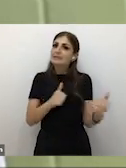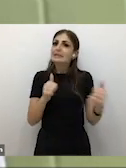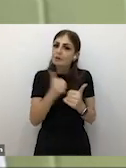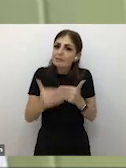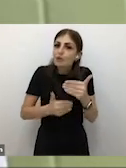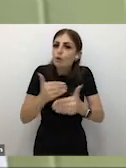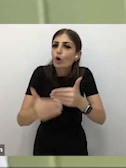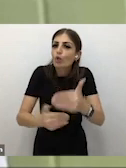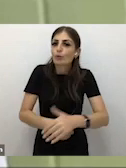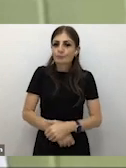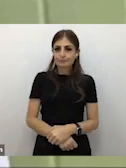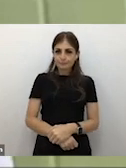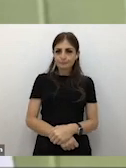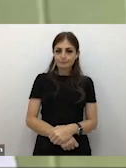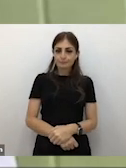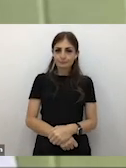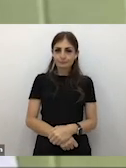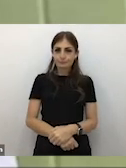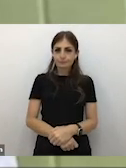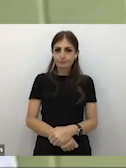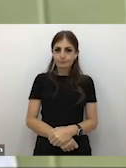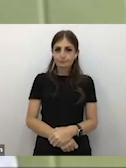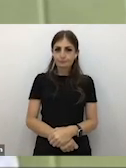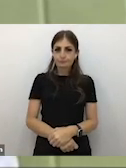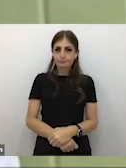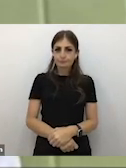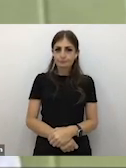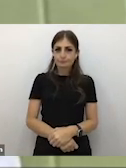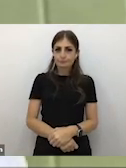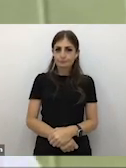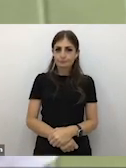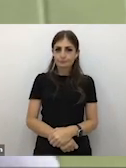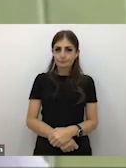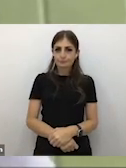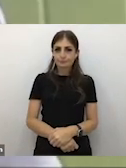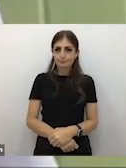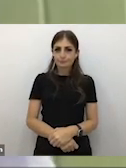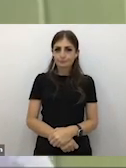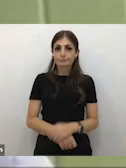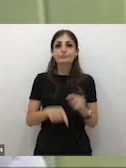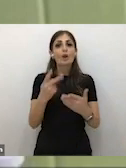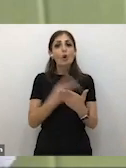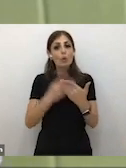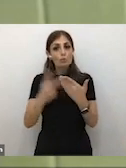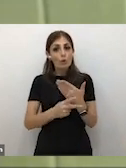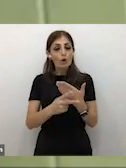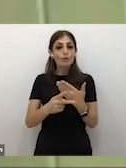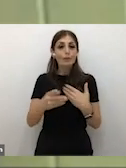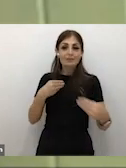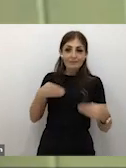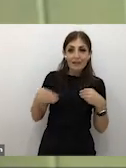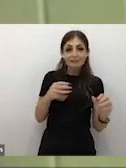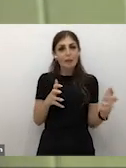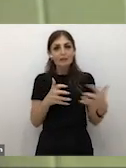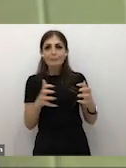go through the program. So as you might think, the program is flexible and adaptable, and